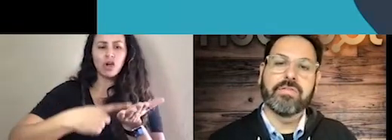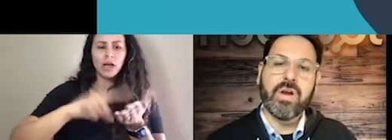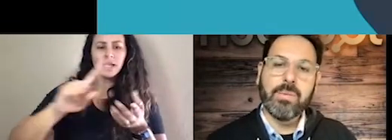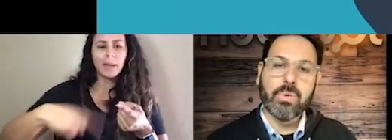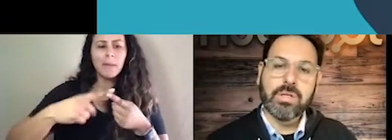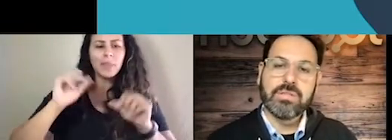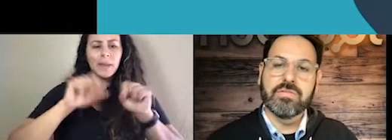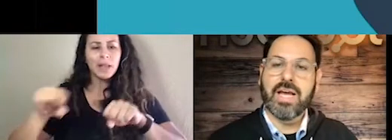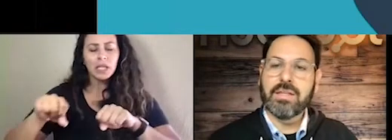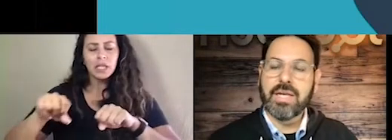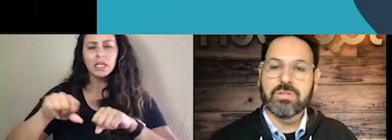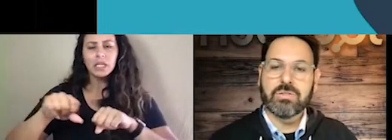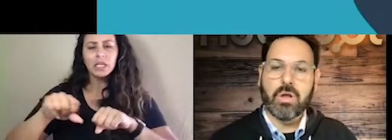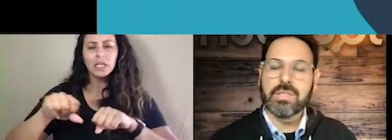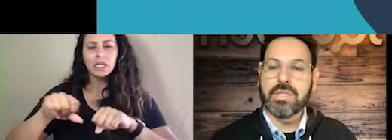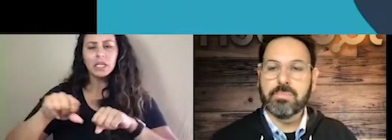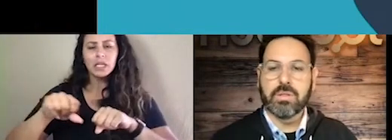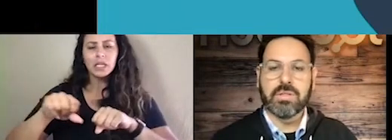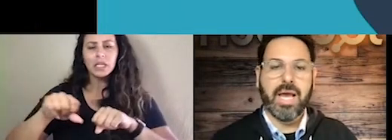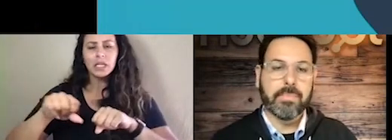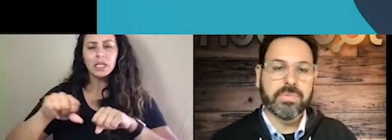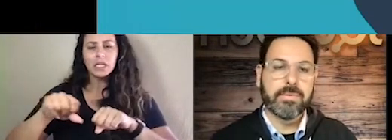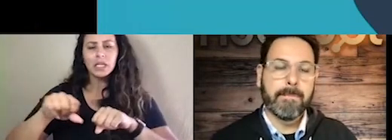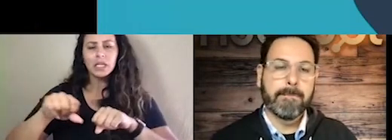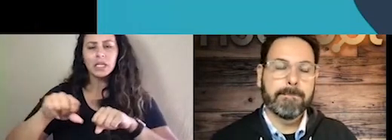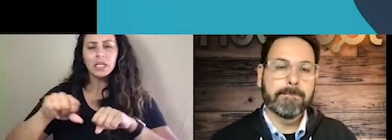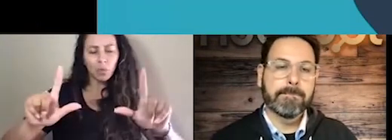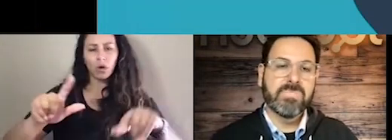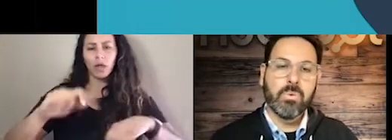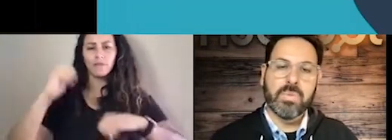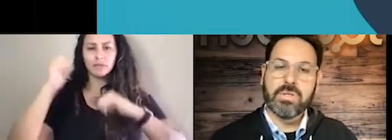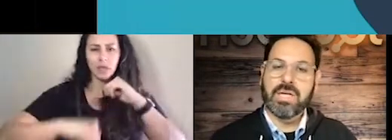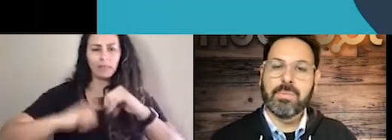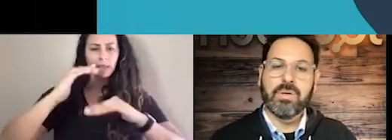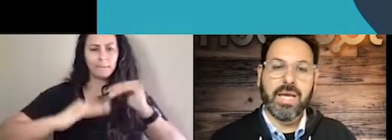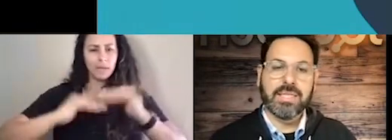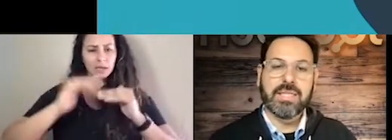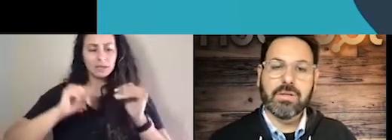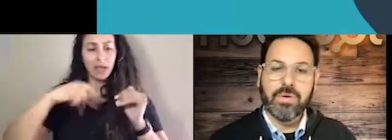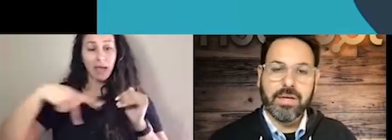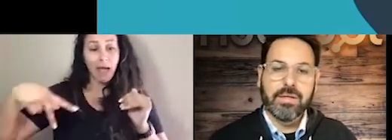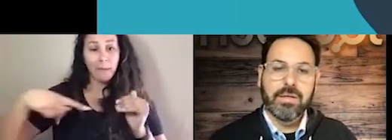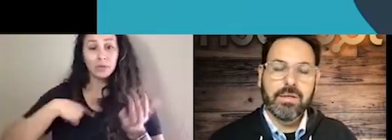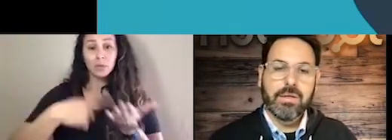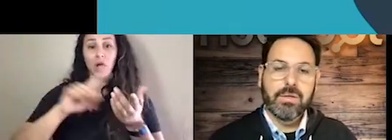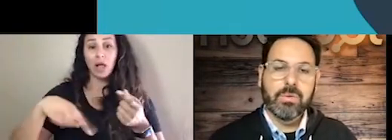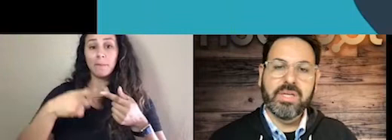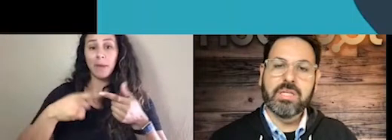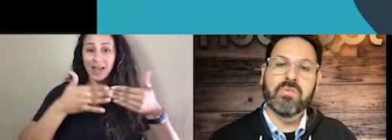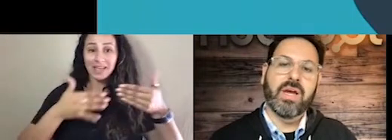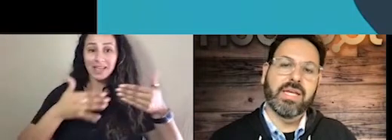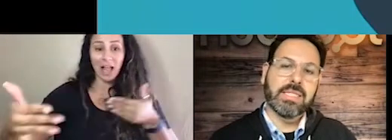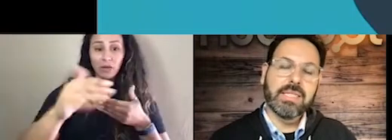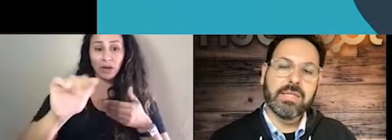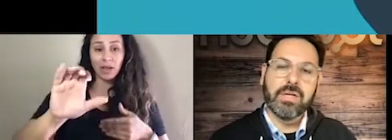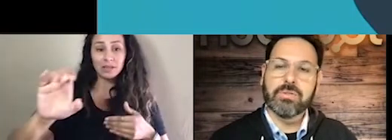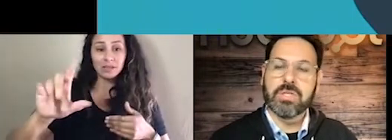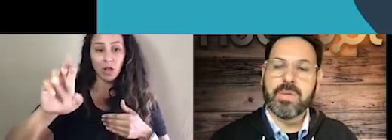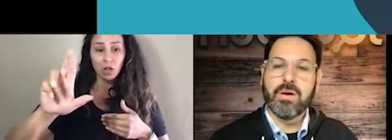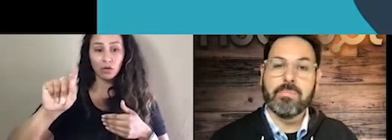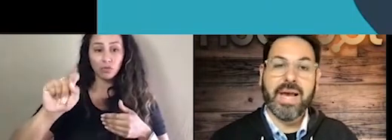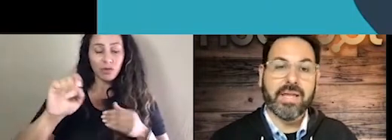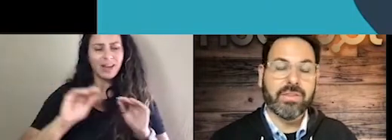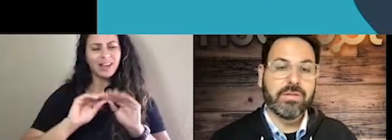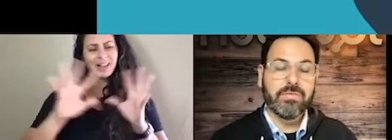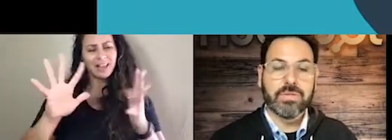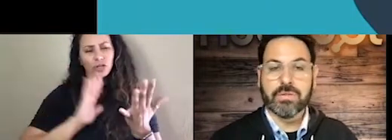provide a framework to validate solidly built apps. When we talk about accelerate, we mean to provide a clear and